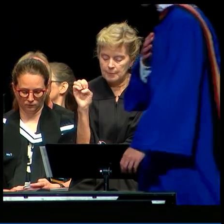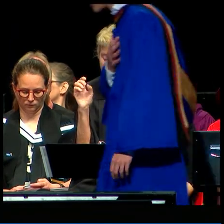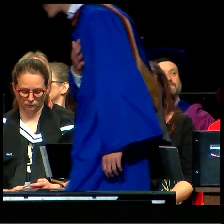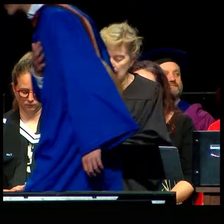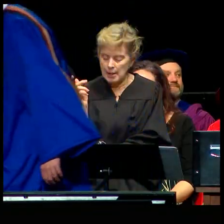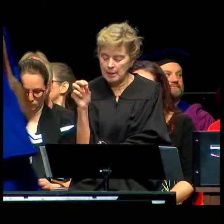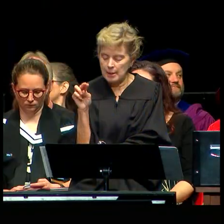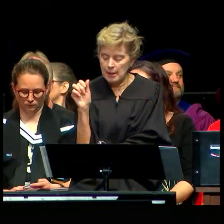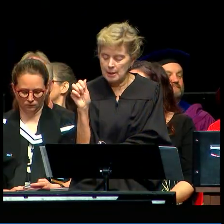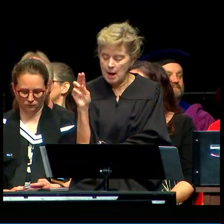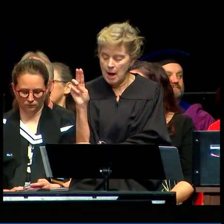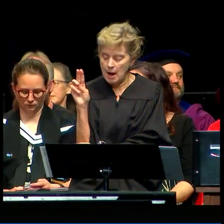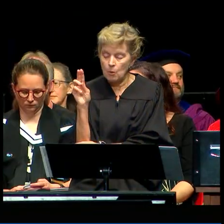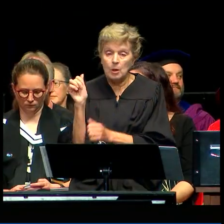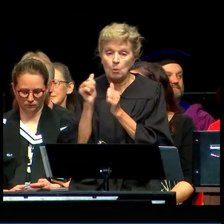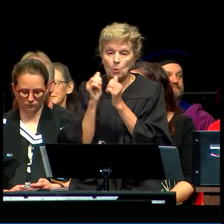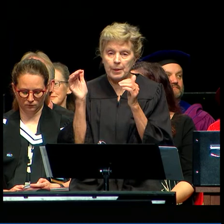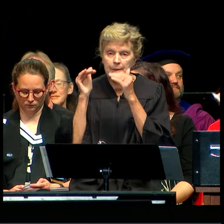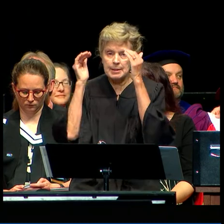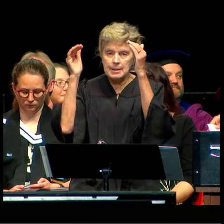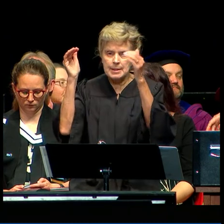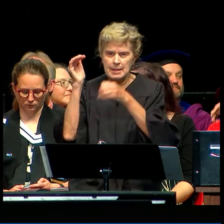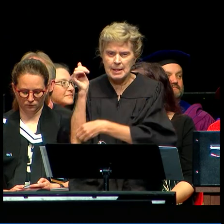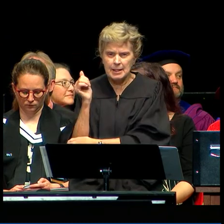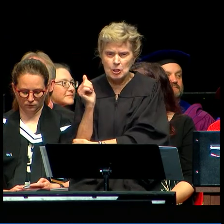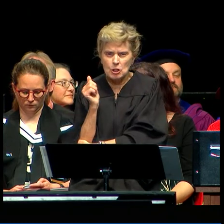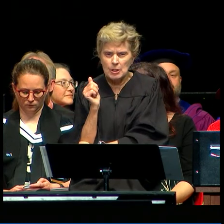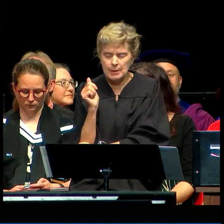Ethan Au, with distinction.